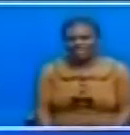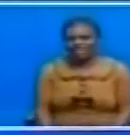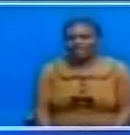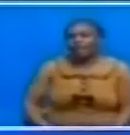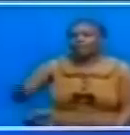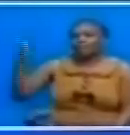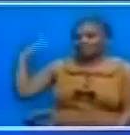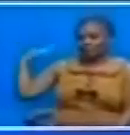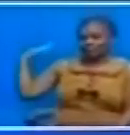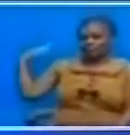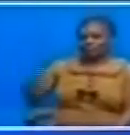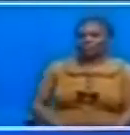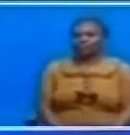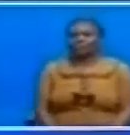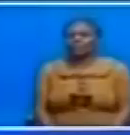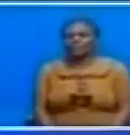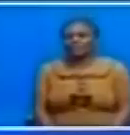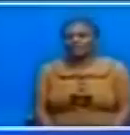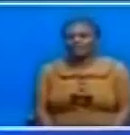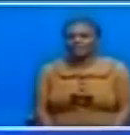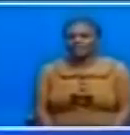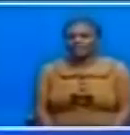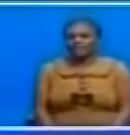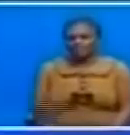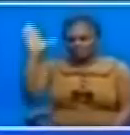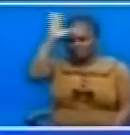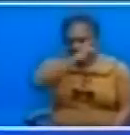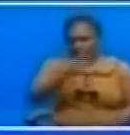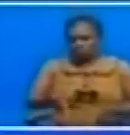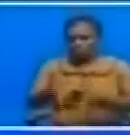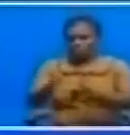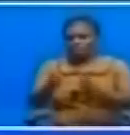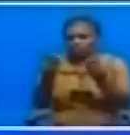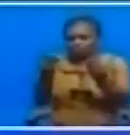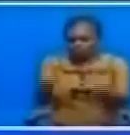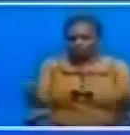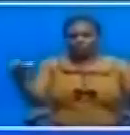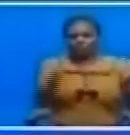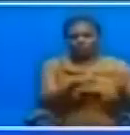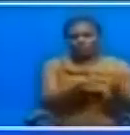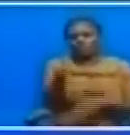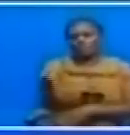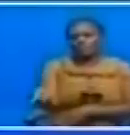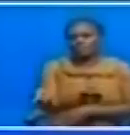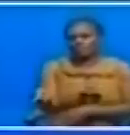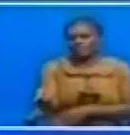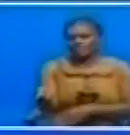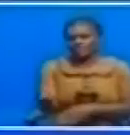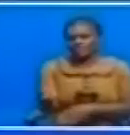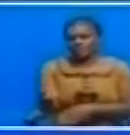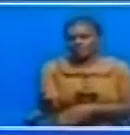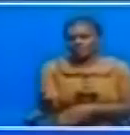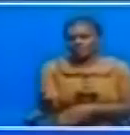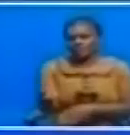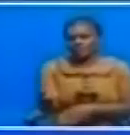In the past, we have lacked a framework to settle these disputes in a structured manner.